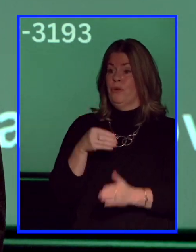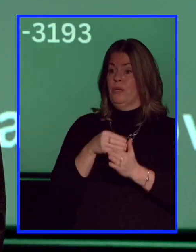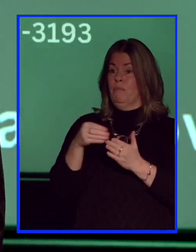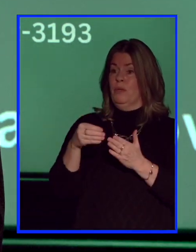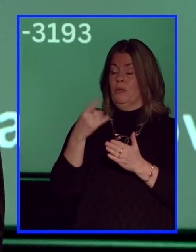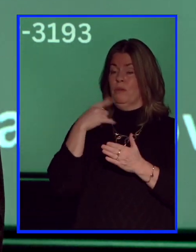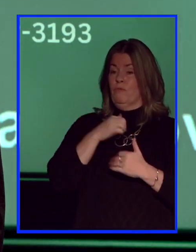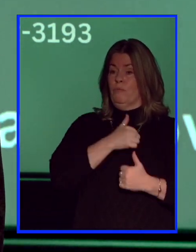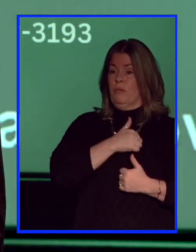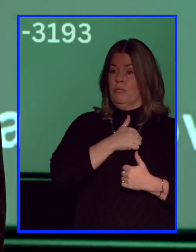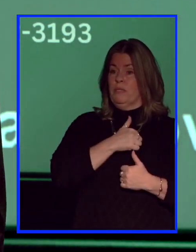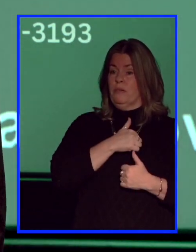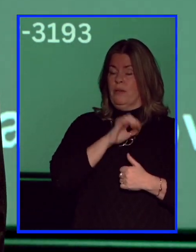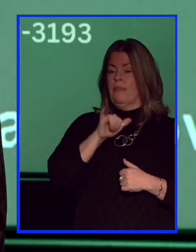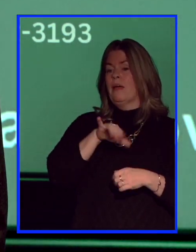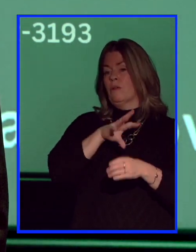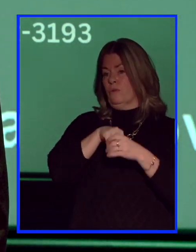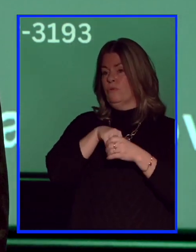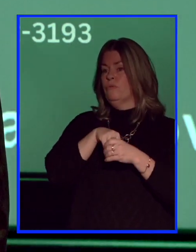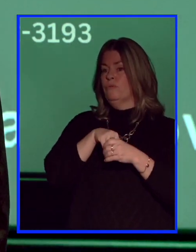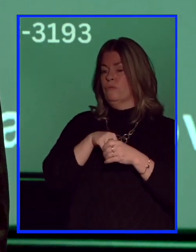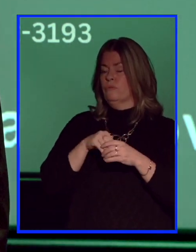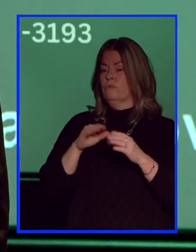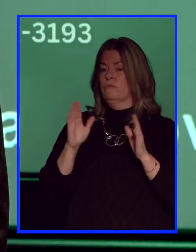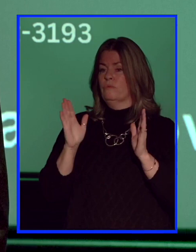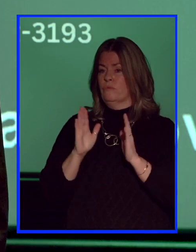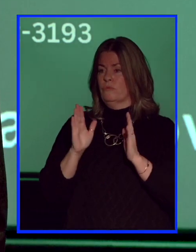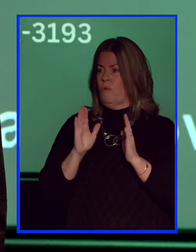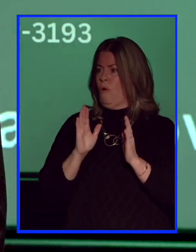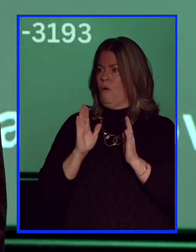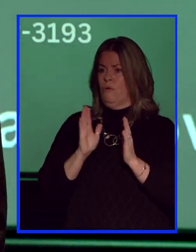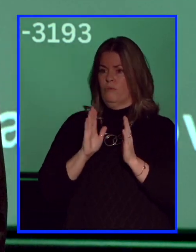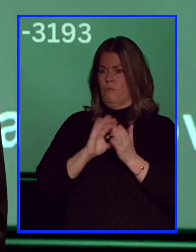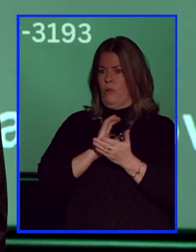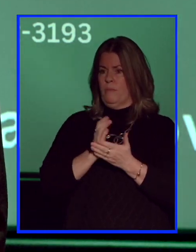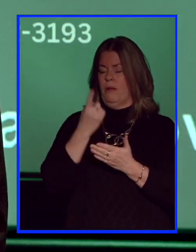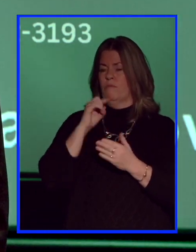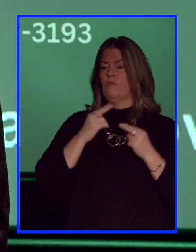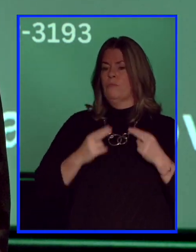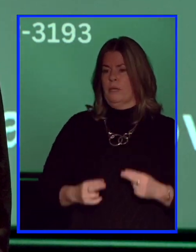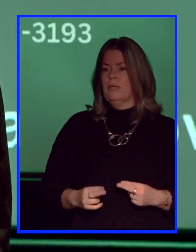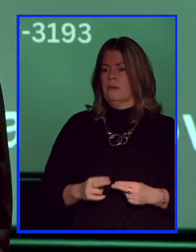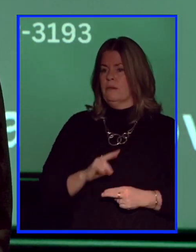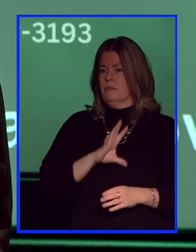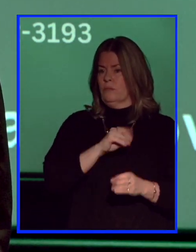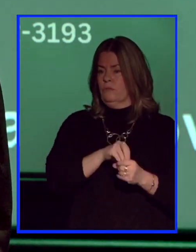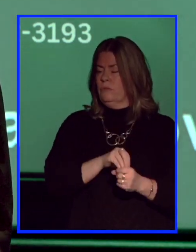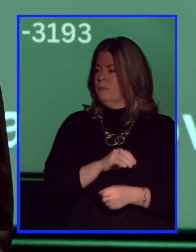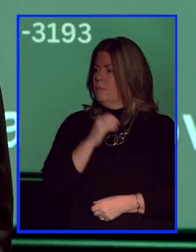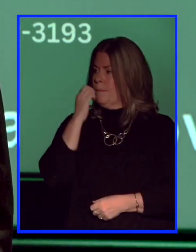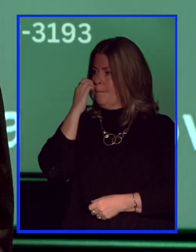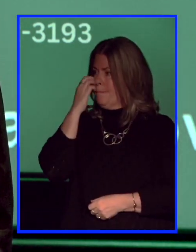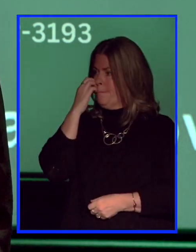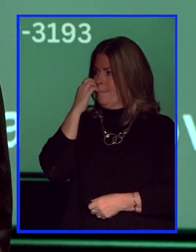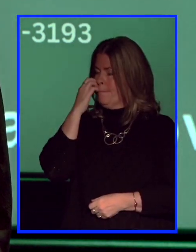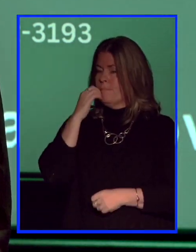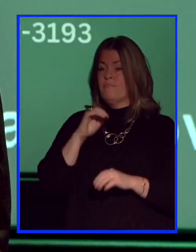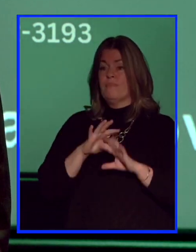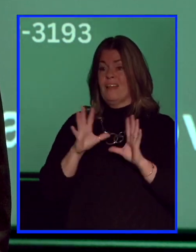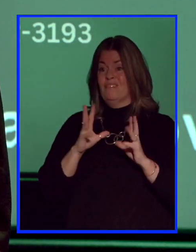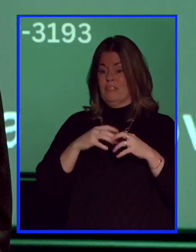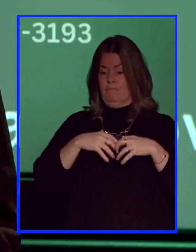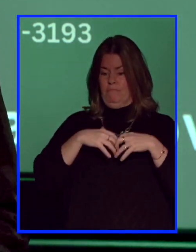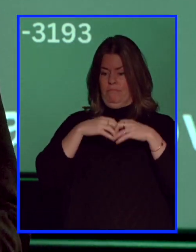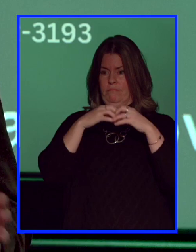military, and that does include a smaller amount of that for humanitarian. And obviously the